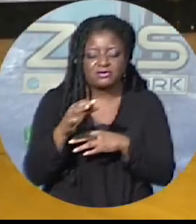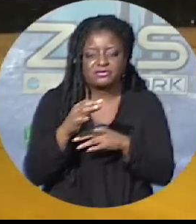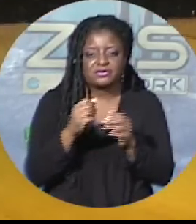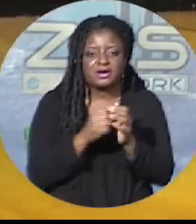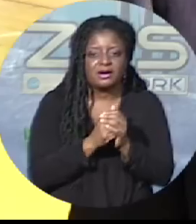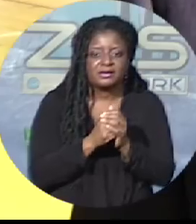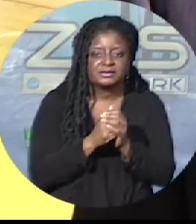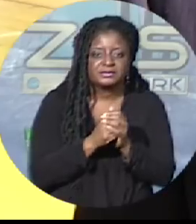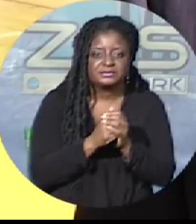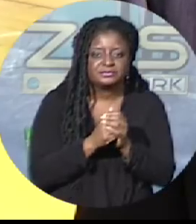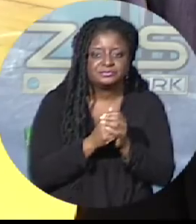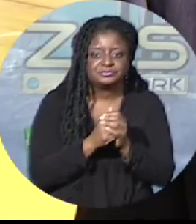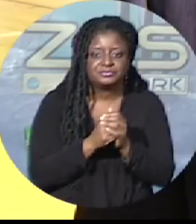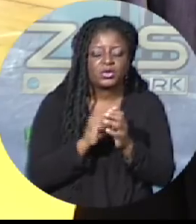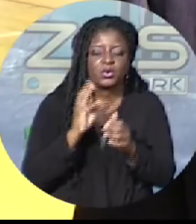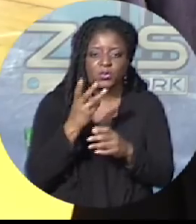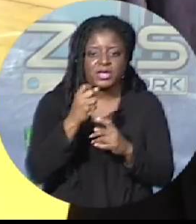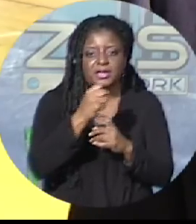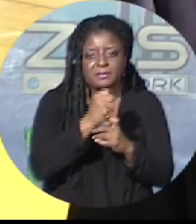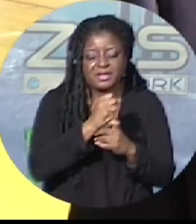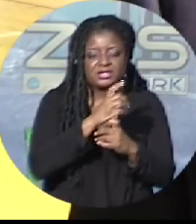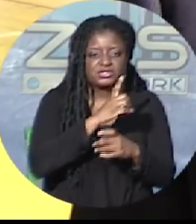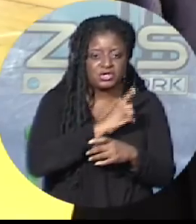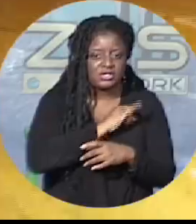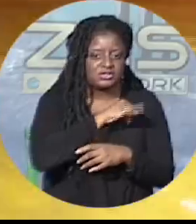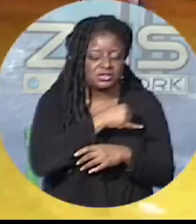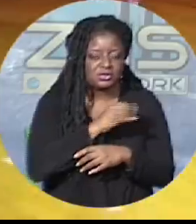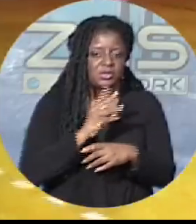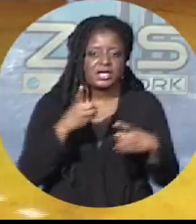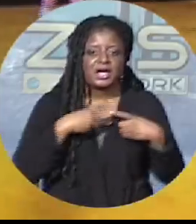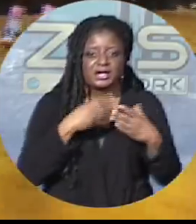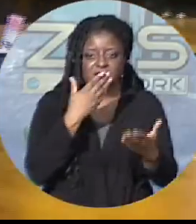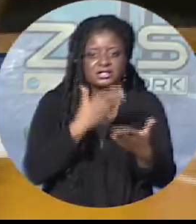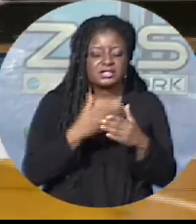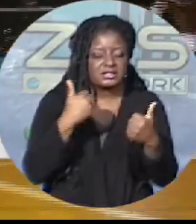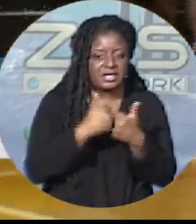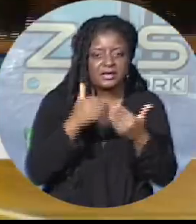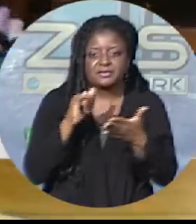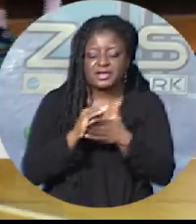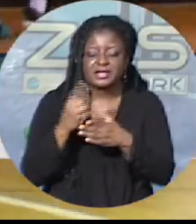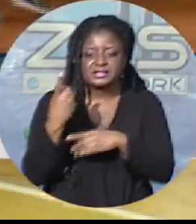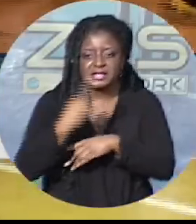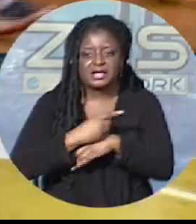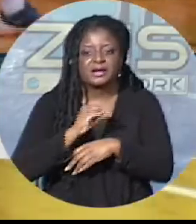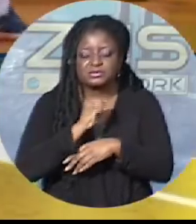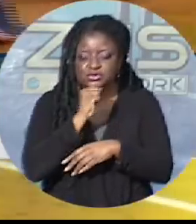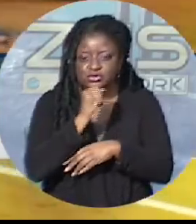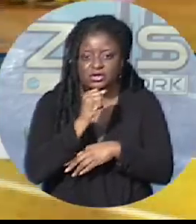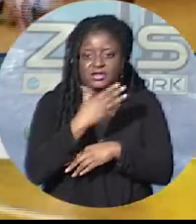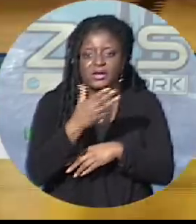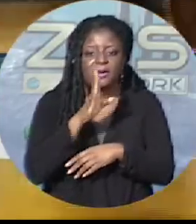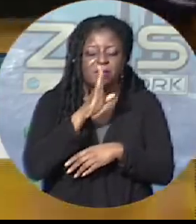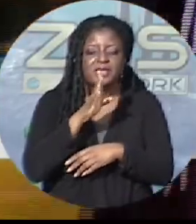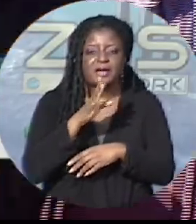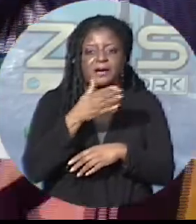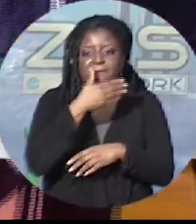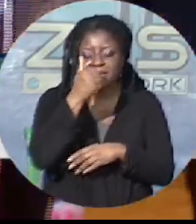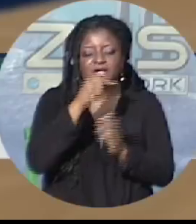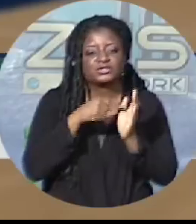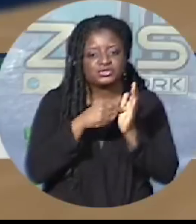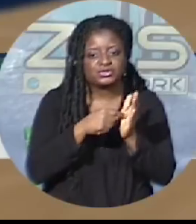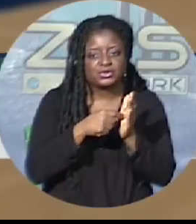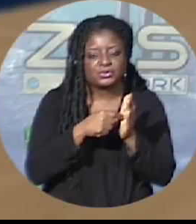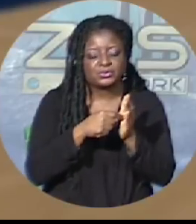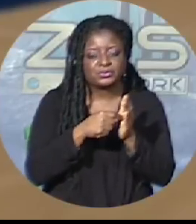either way. We've beaten Doris. We had a good game that day. And if it's C.I. Gibson, I sure you'll be in a better showing than what you see